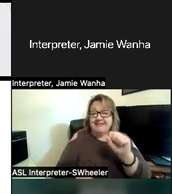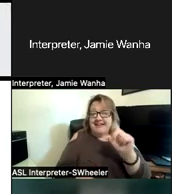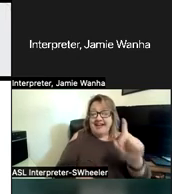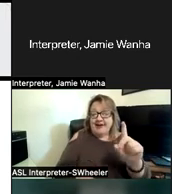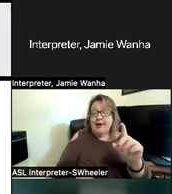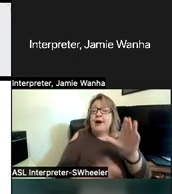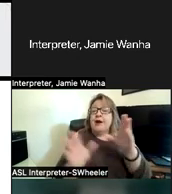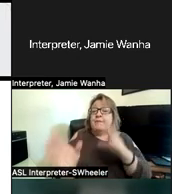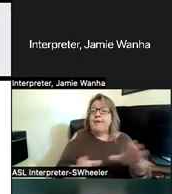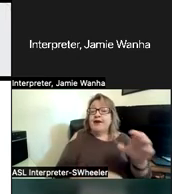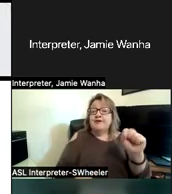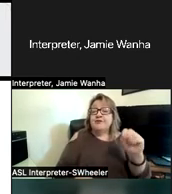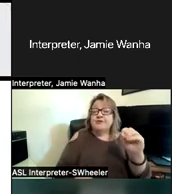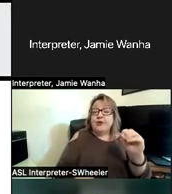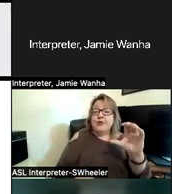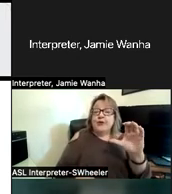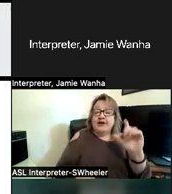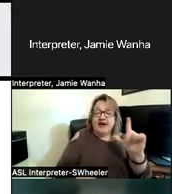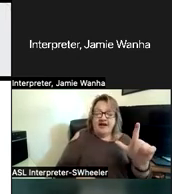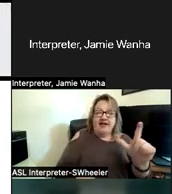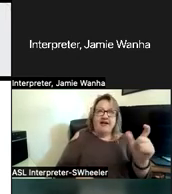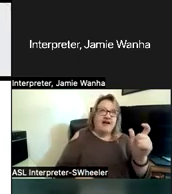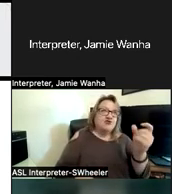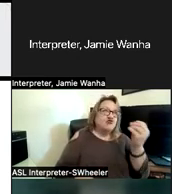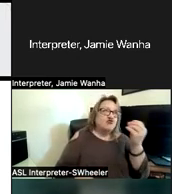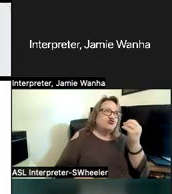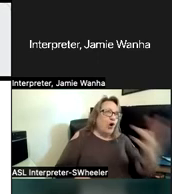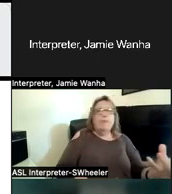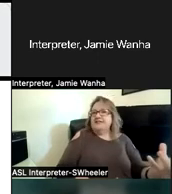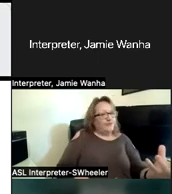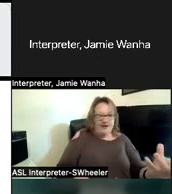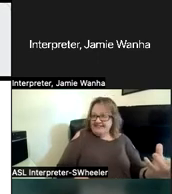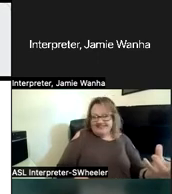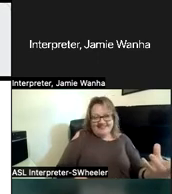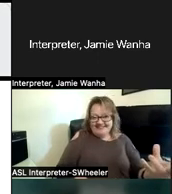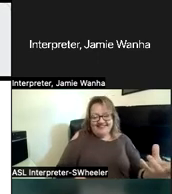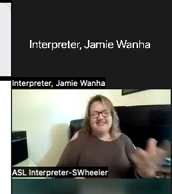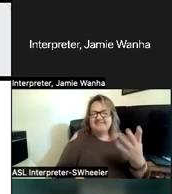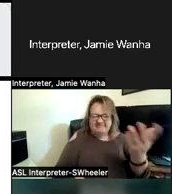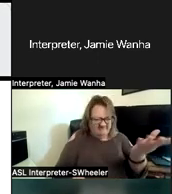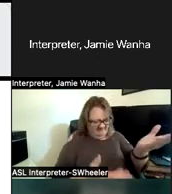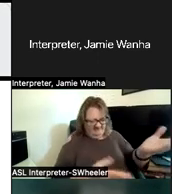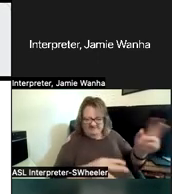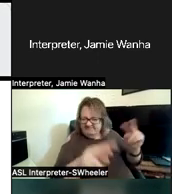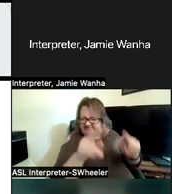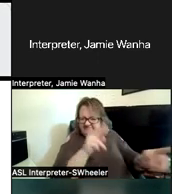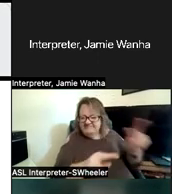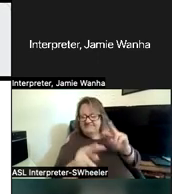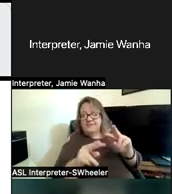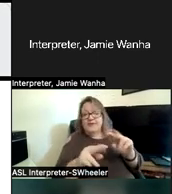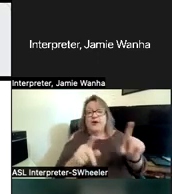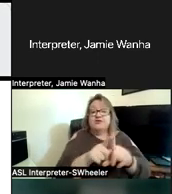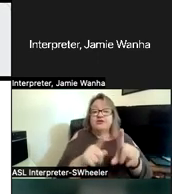Those websites have a lot of information. There are tons of information, books and handouts. Feel free to look through it. We also do